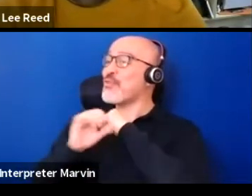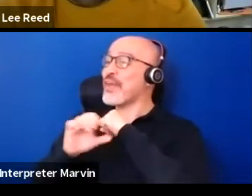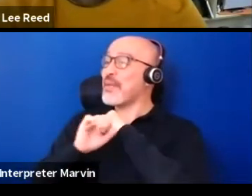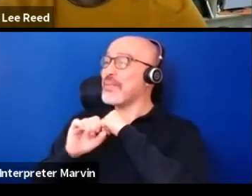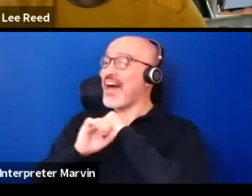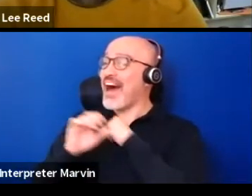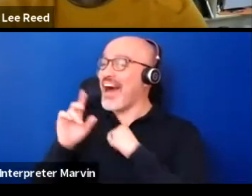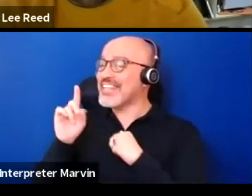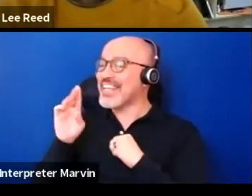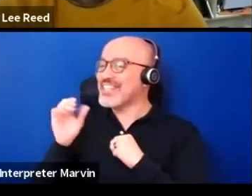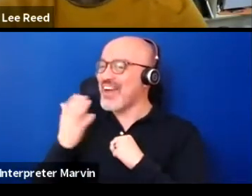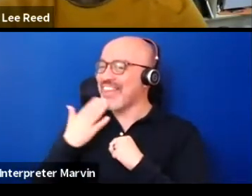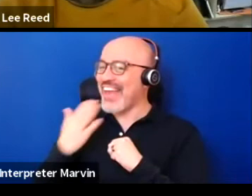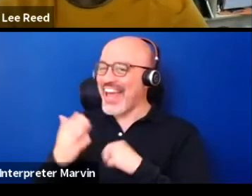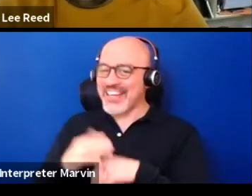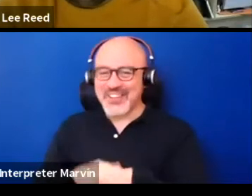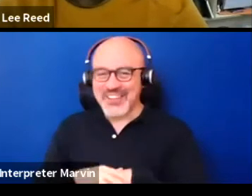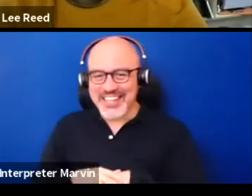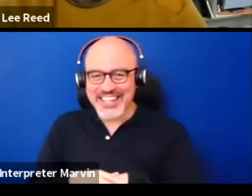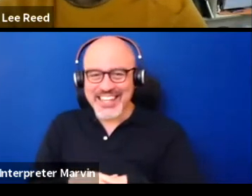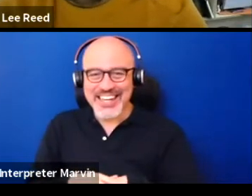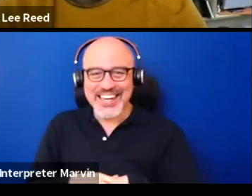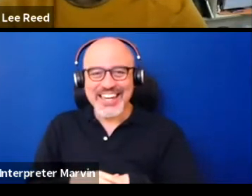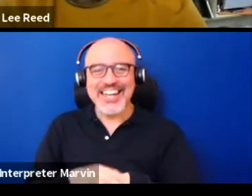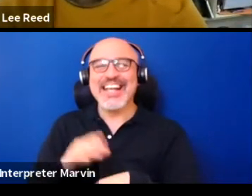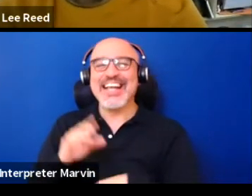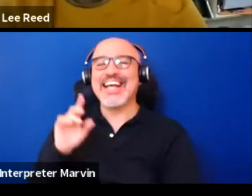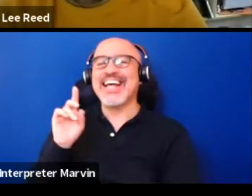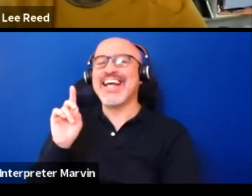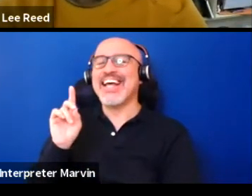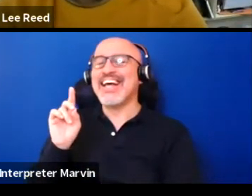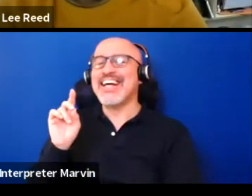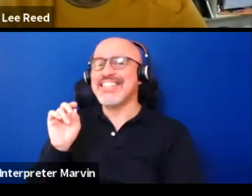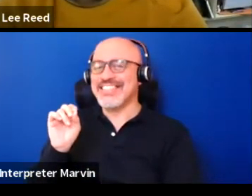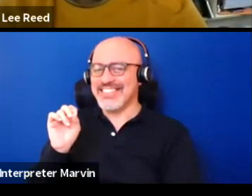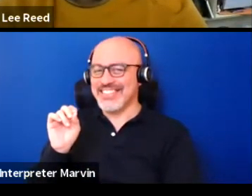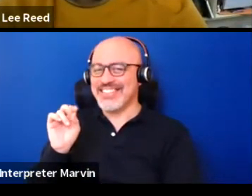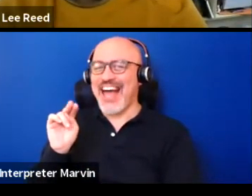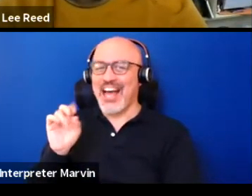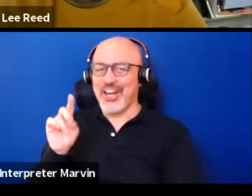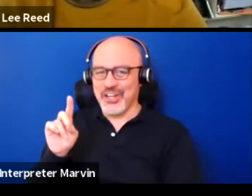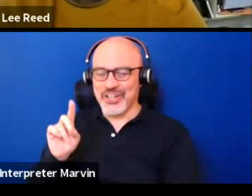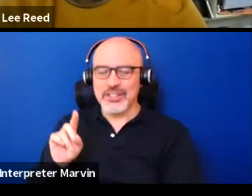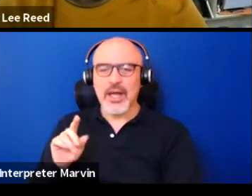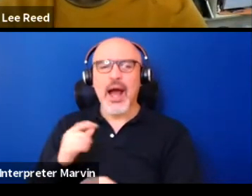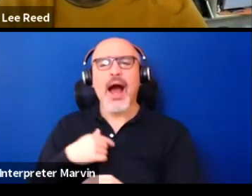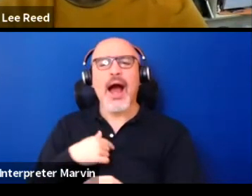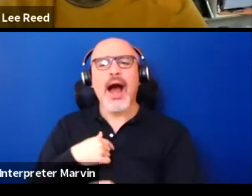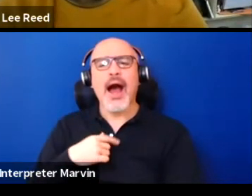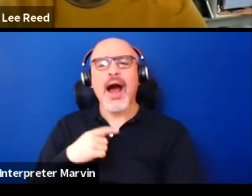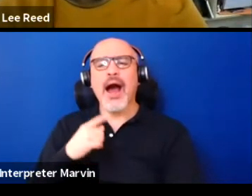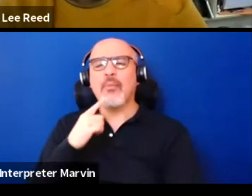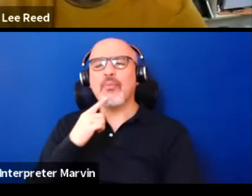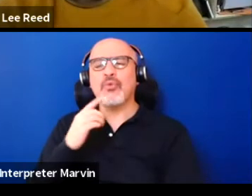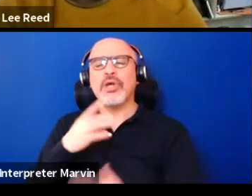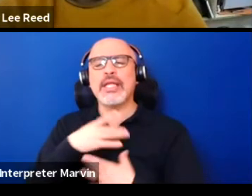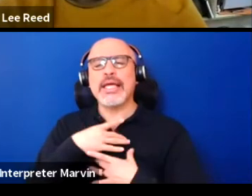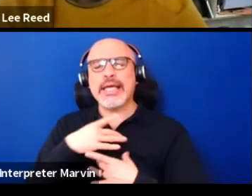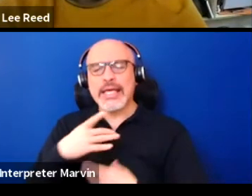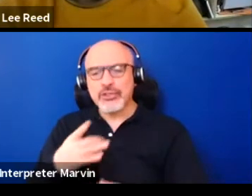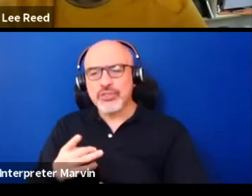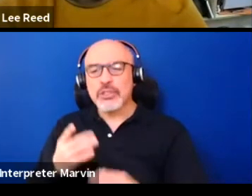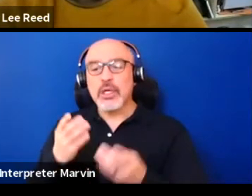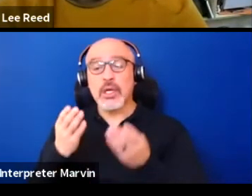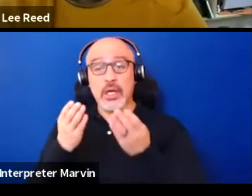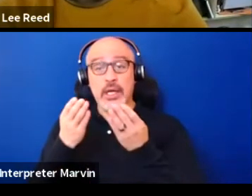I appreciate it. The thing is that I think it's like, I'm really interested in general. I think